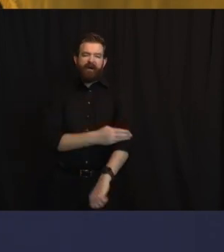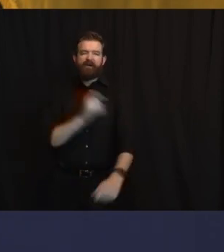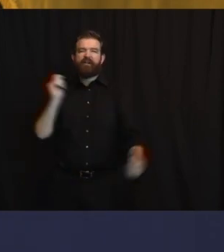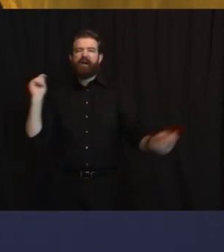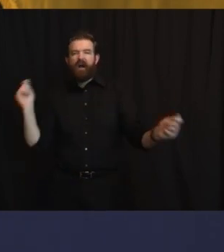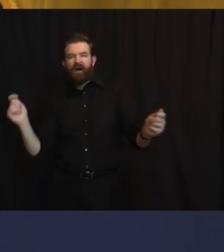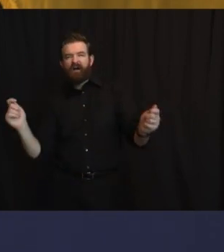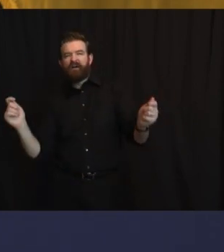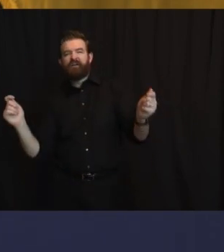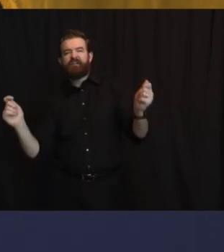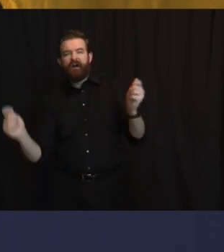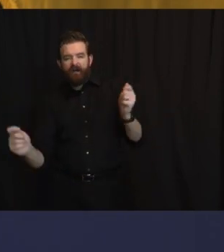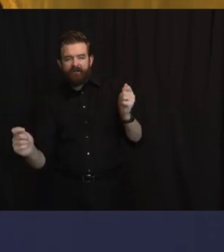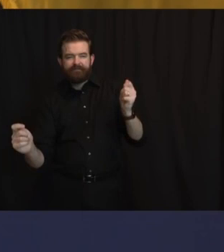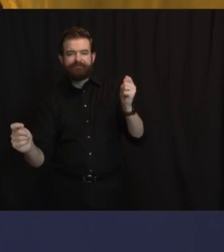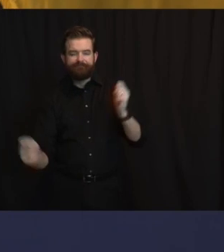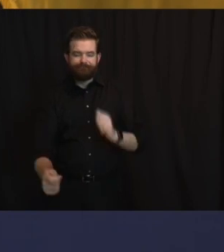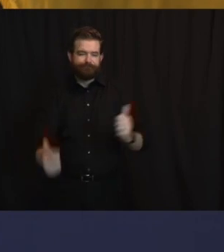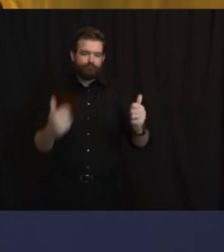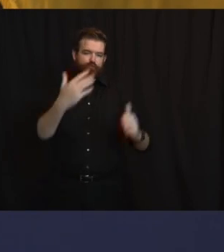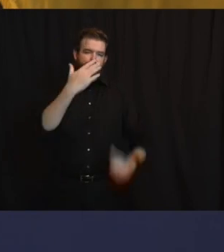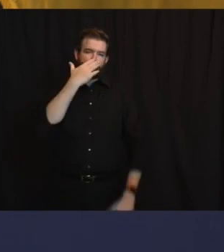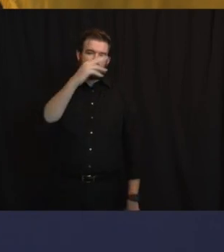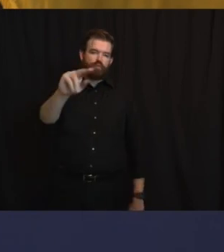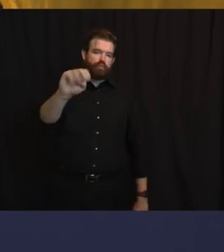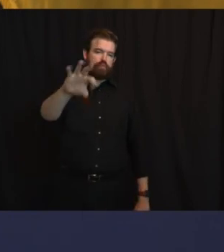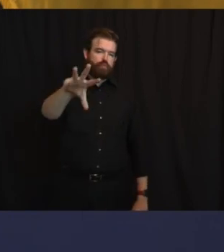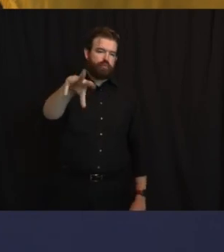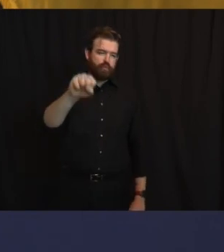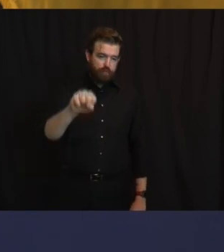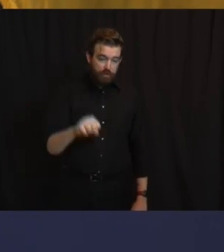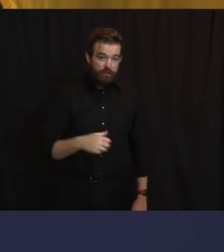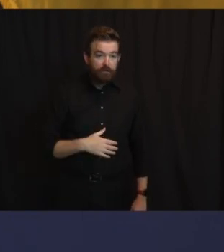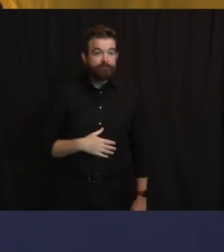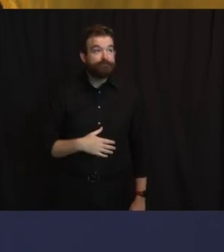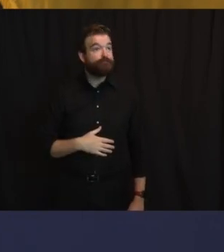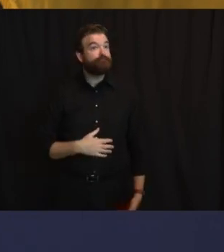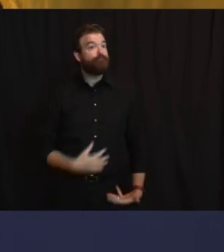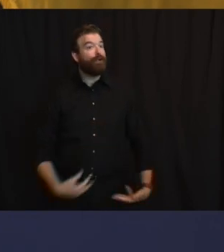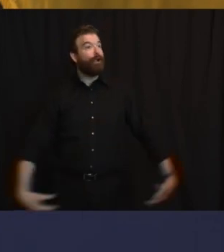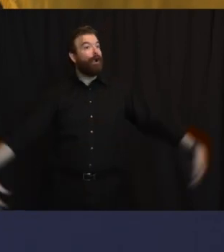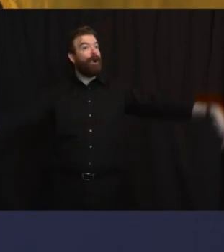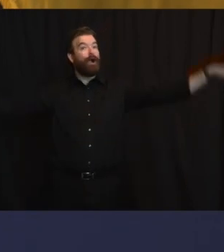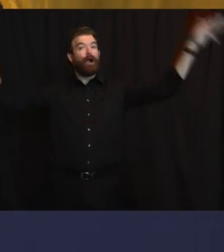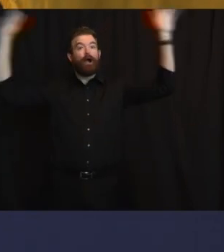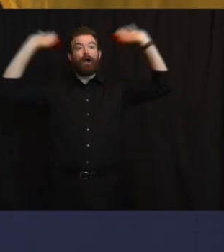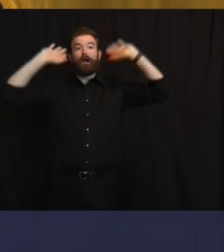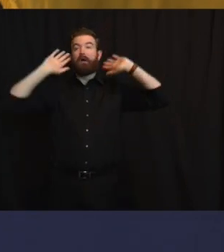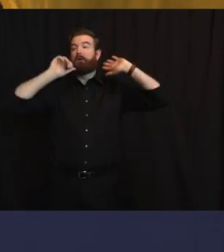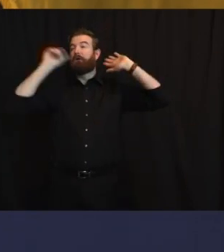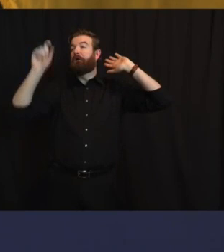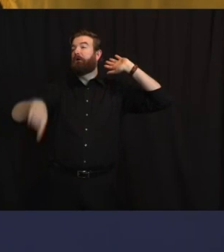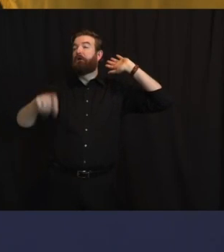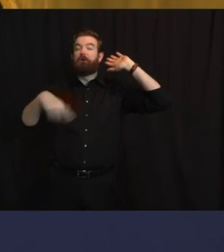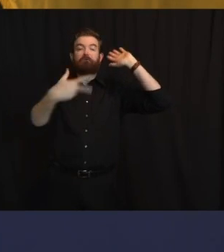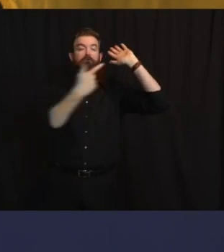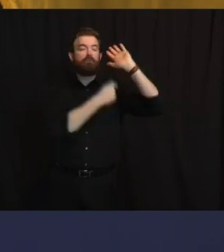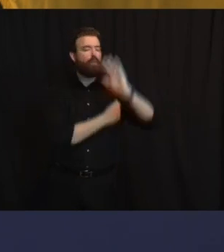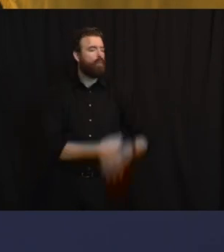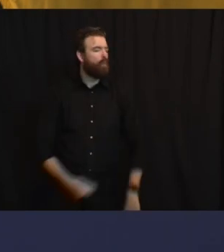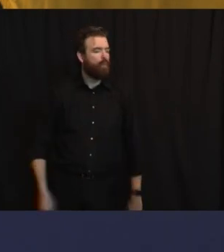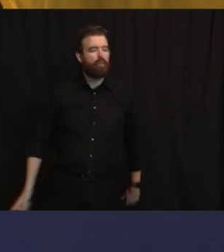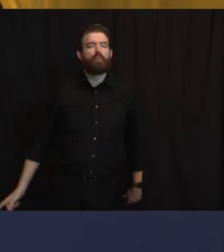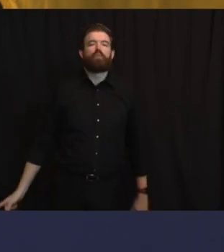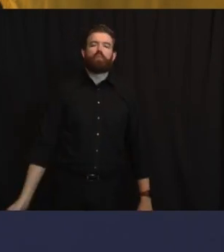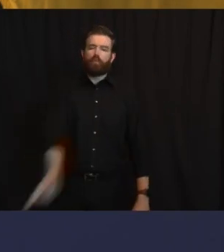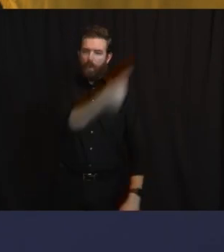really good news. Don't let that lull you into not getting vaccinated. Please, please get vaccinated. And